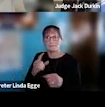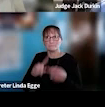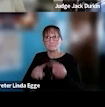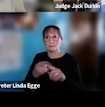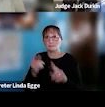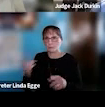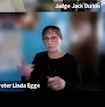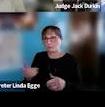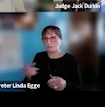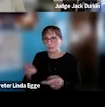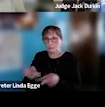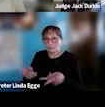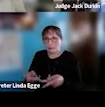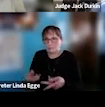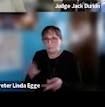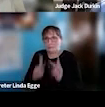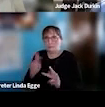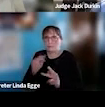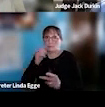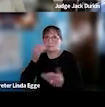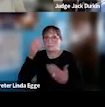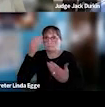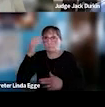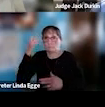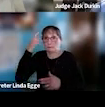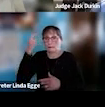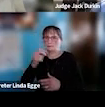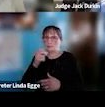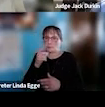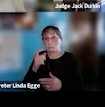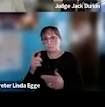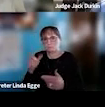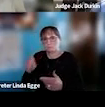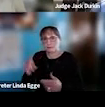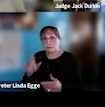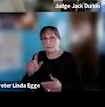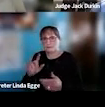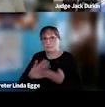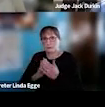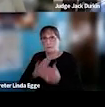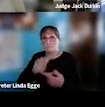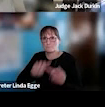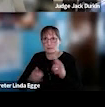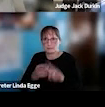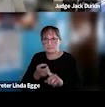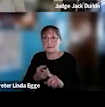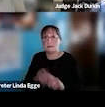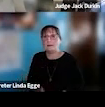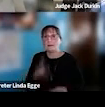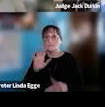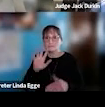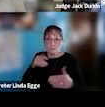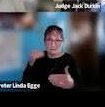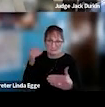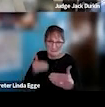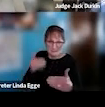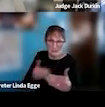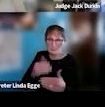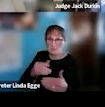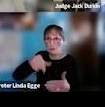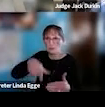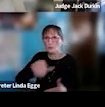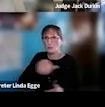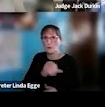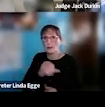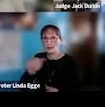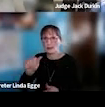that. All right, so getting close to the end of our Q&A. Someone